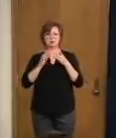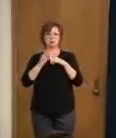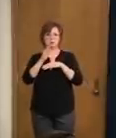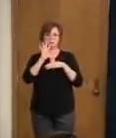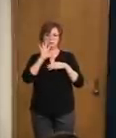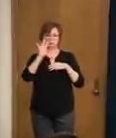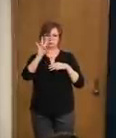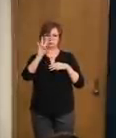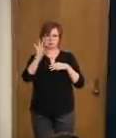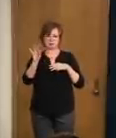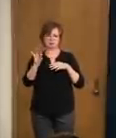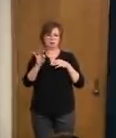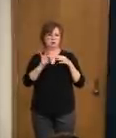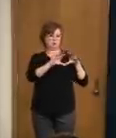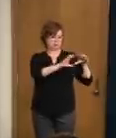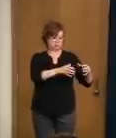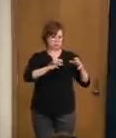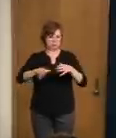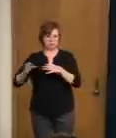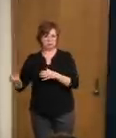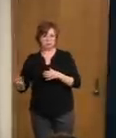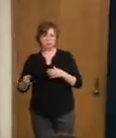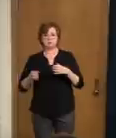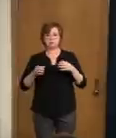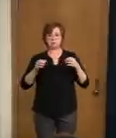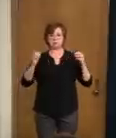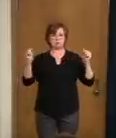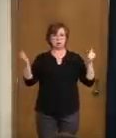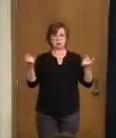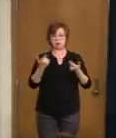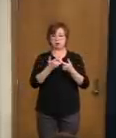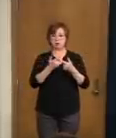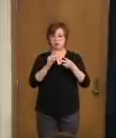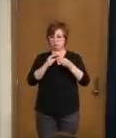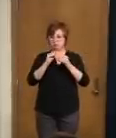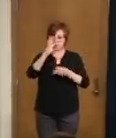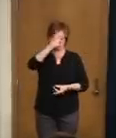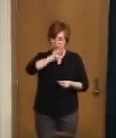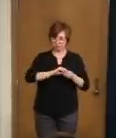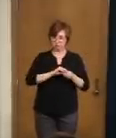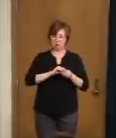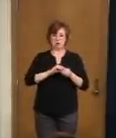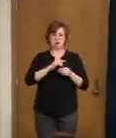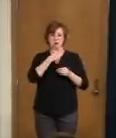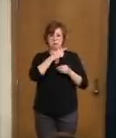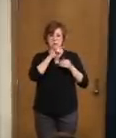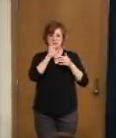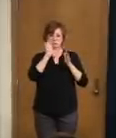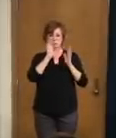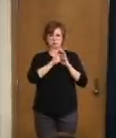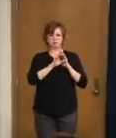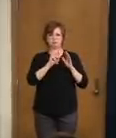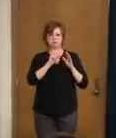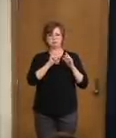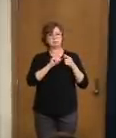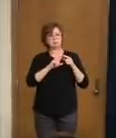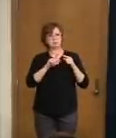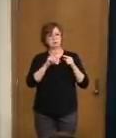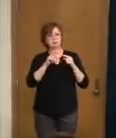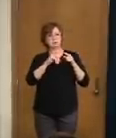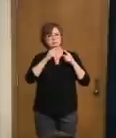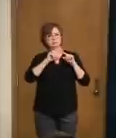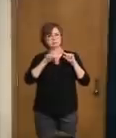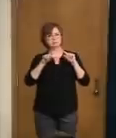if you are in a long-term care facility, you may continue to be cared there. And similarly, ICU cases remain high, especially 40 and